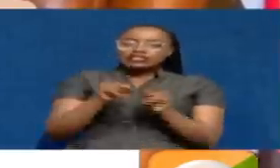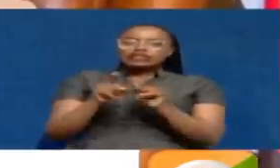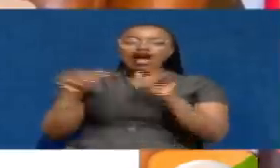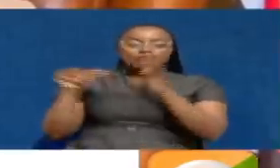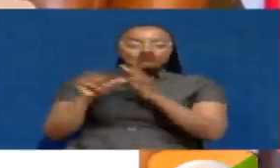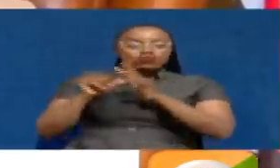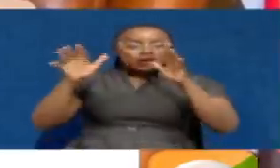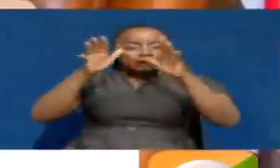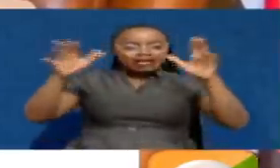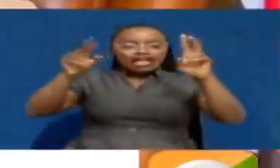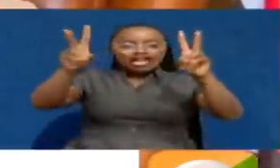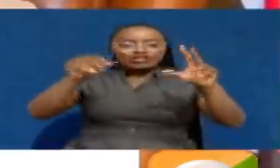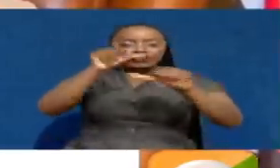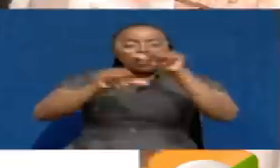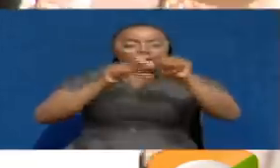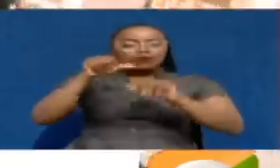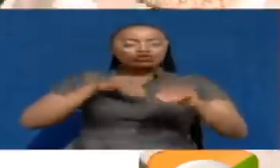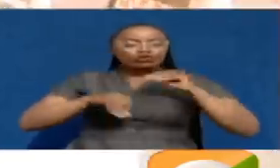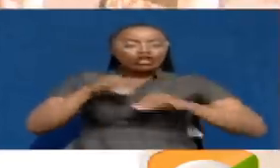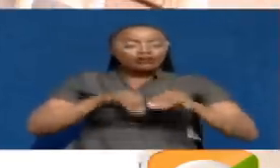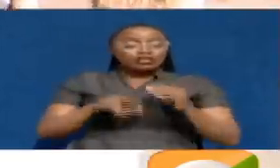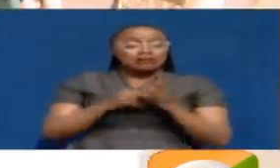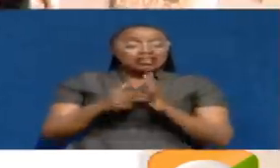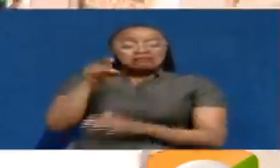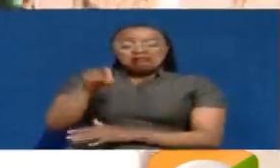country, the issue of corruption. So